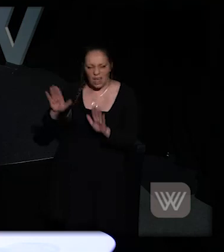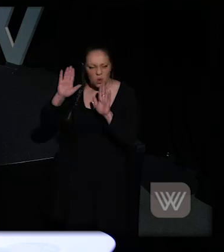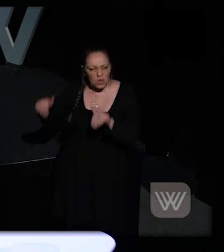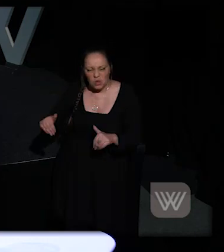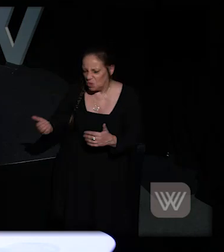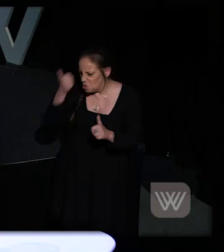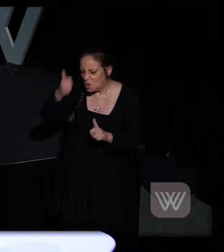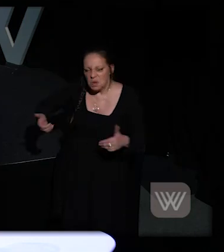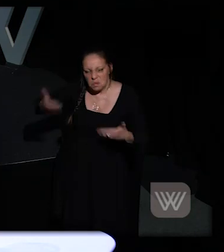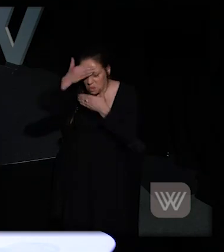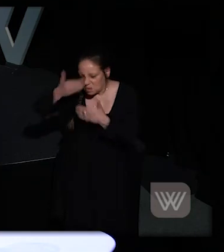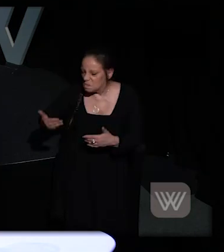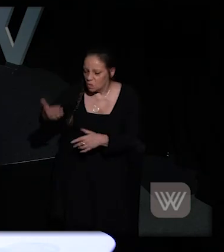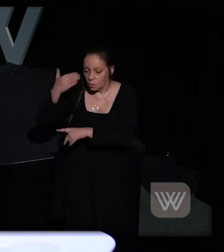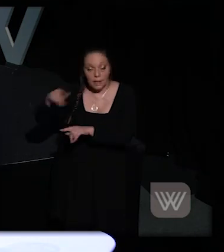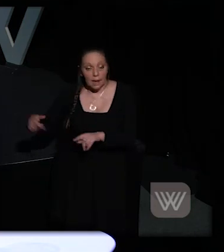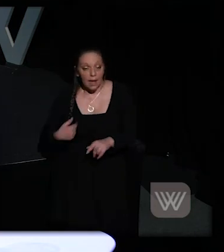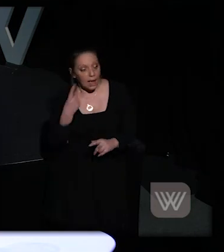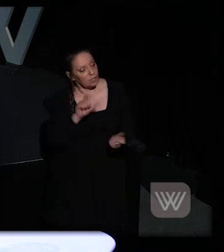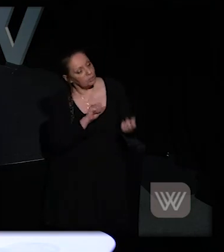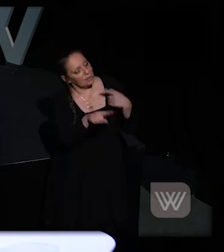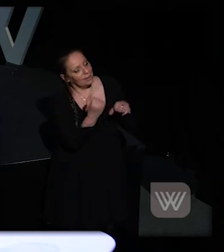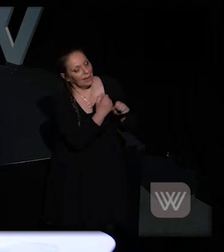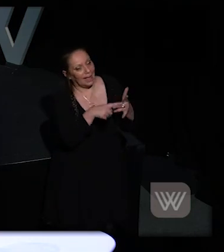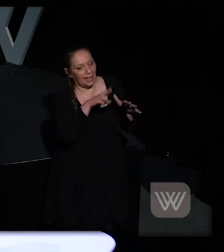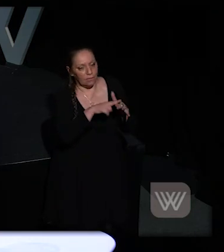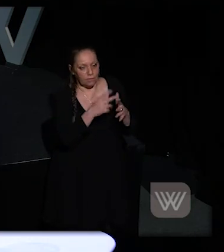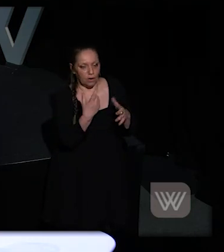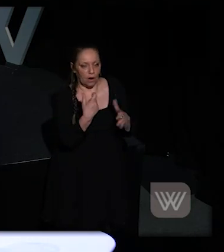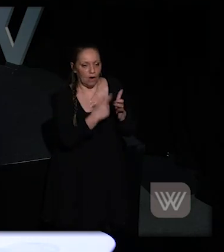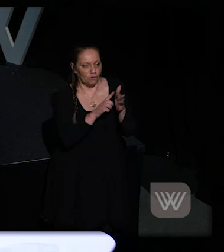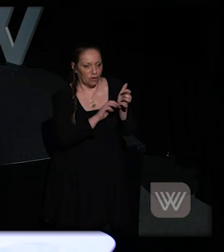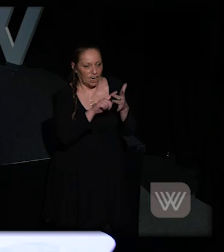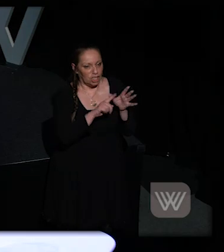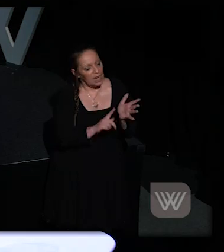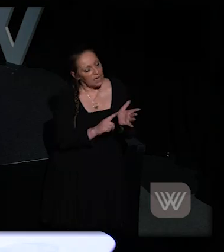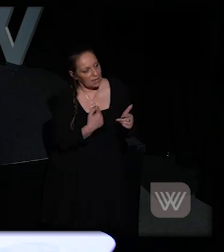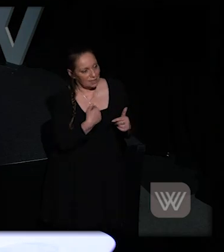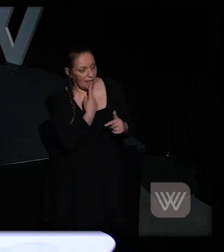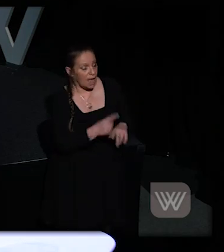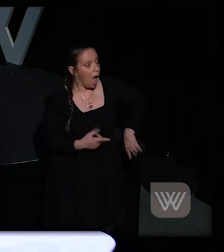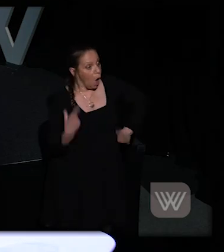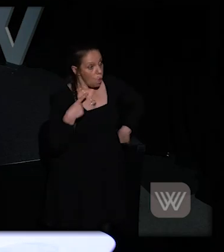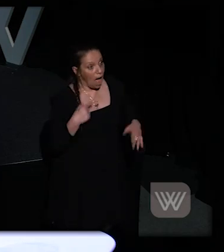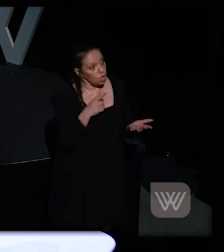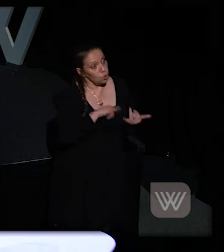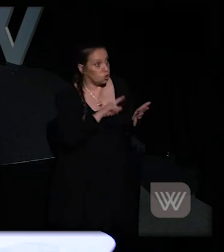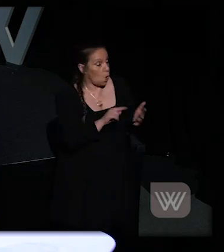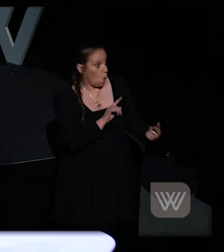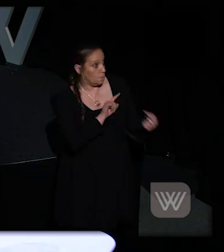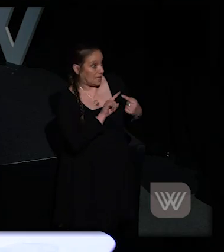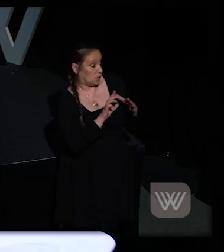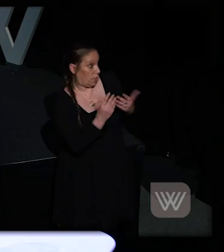things they say to someone like her, and she will send back a GIF of Regina George saying, why are you so obsessed with me? You know, and I was